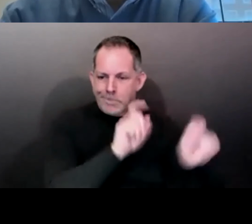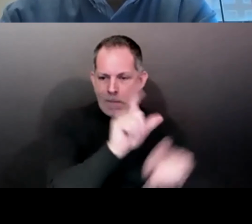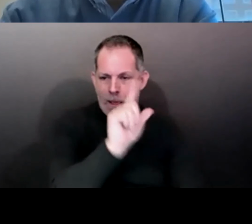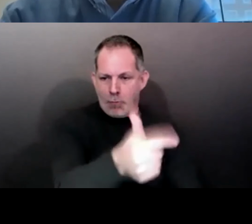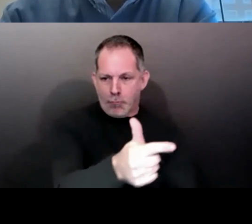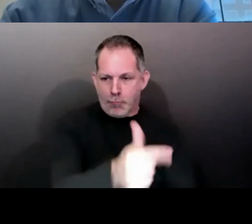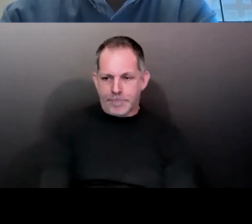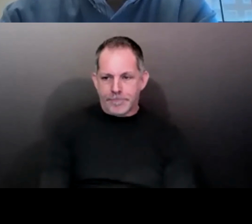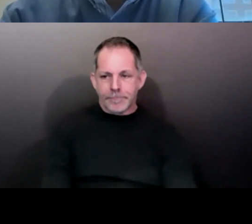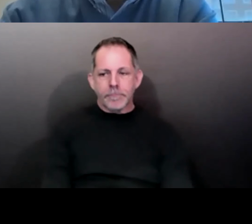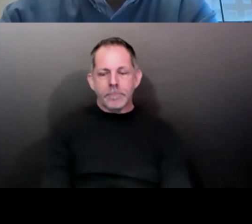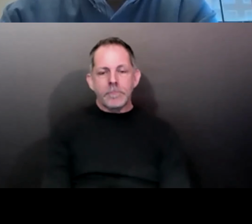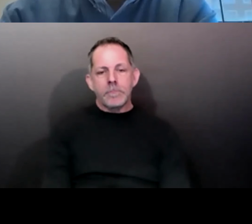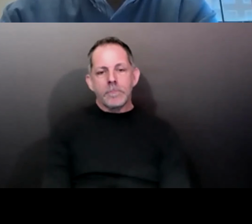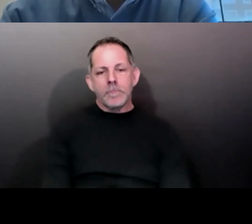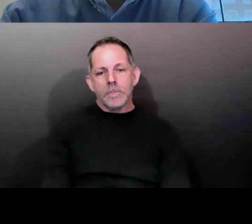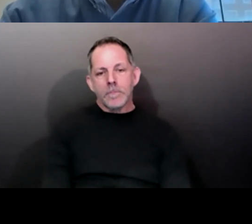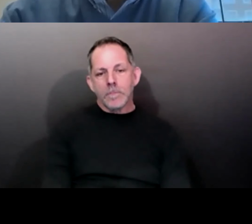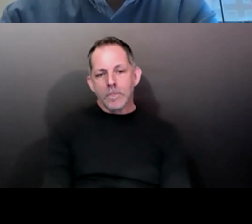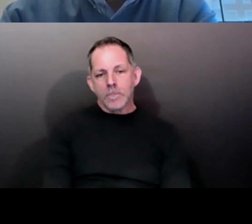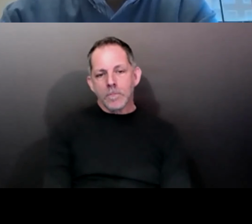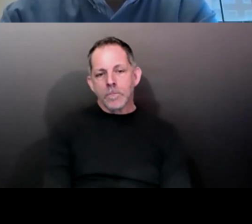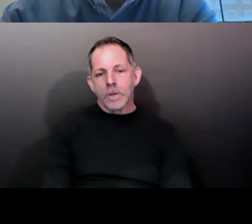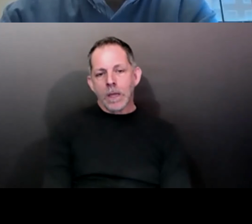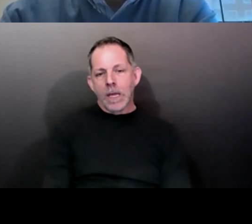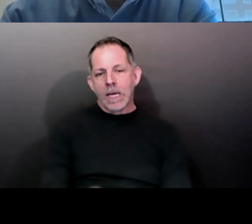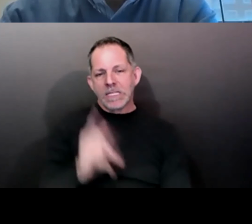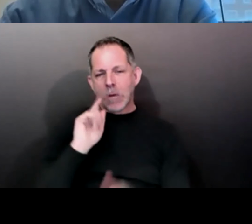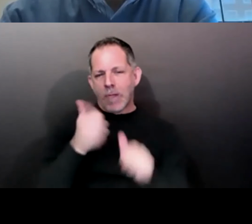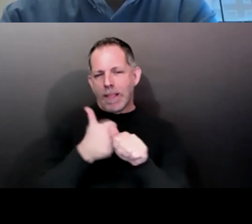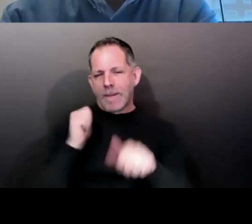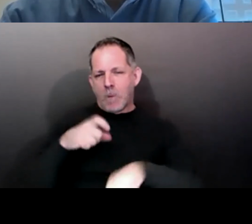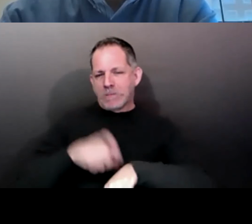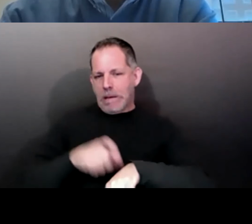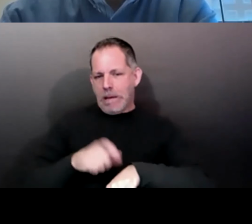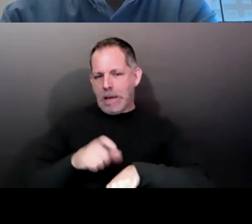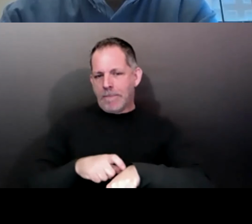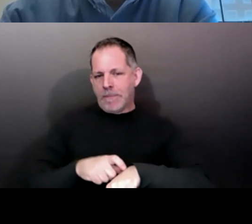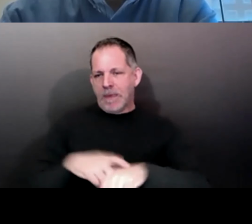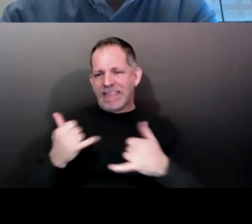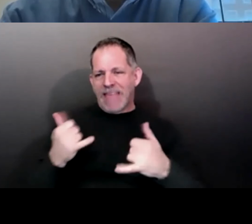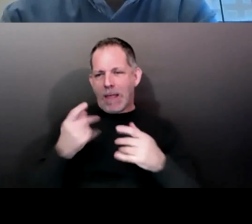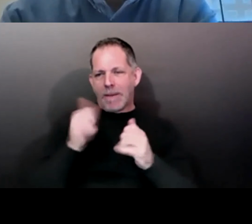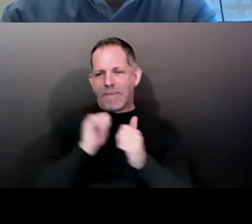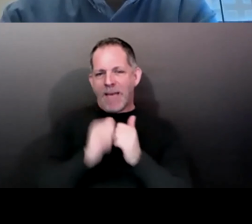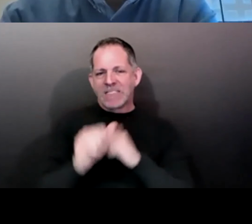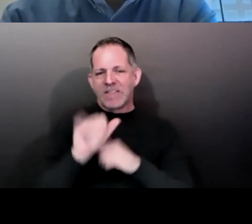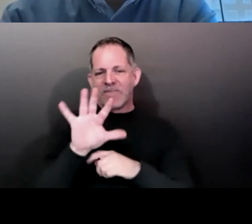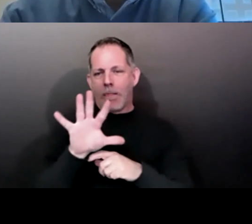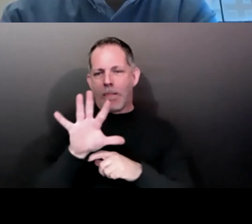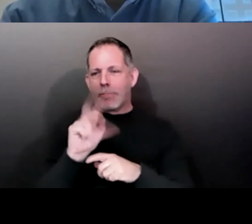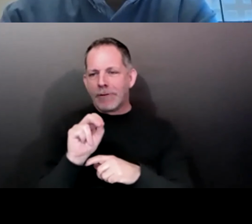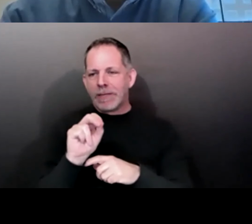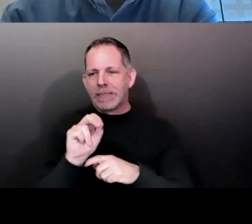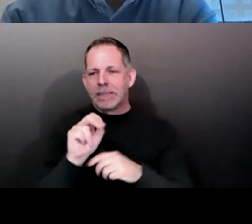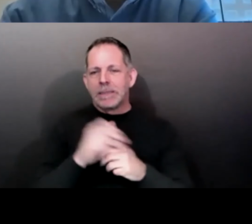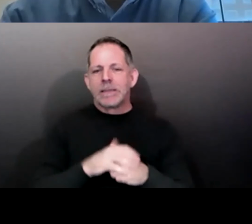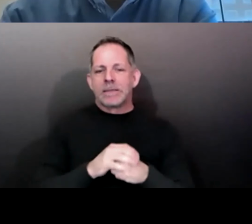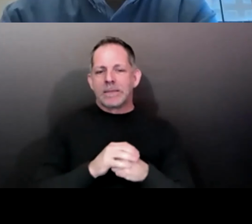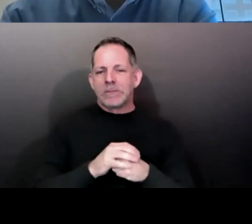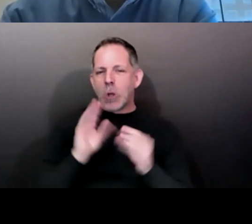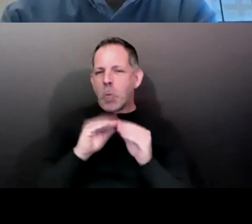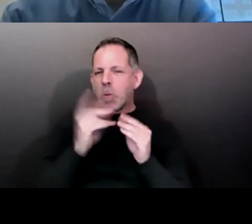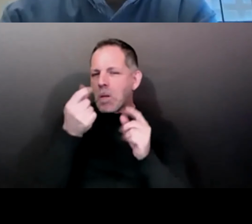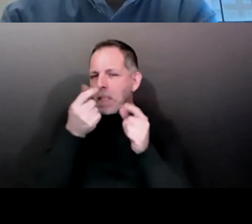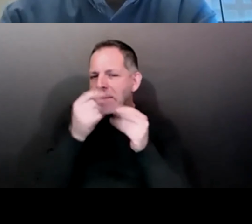bit behind, so we can go a little bit past 5:30 if that's okay, and continue to ask some of these questions. But one of the most common